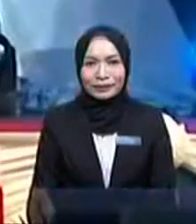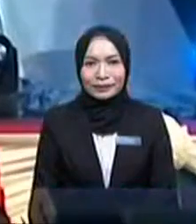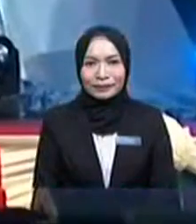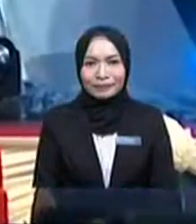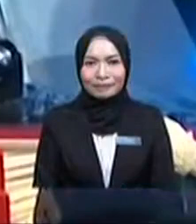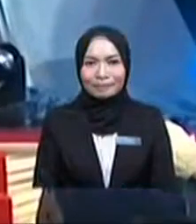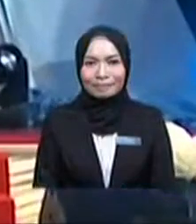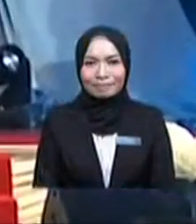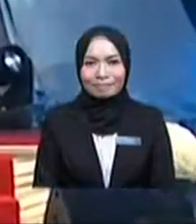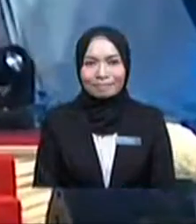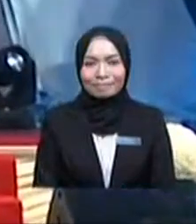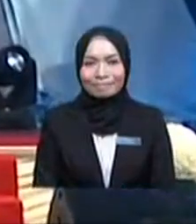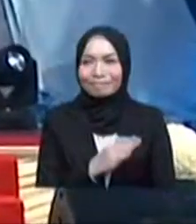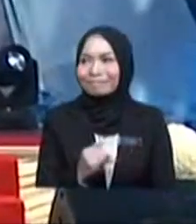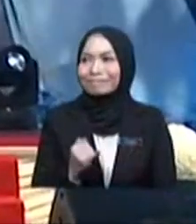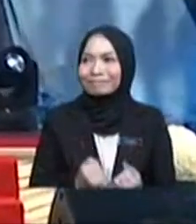and Ms. Tan Shi Min.